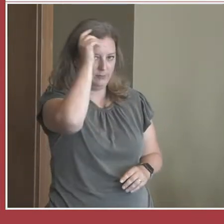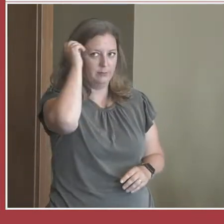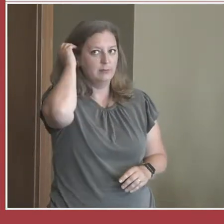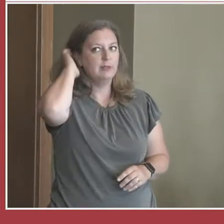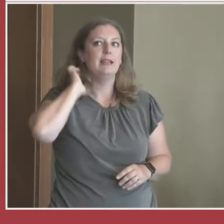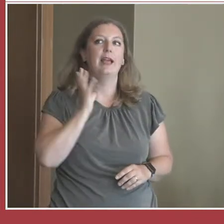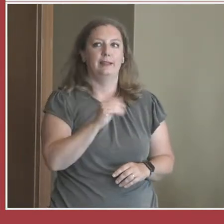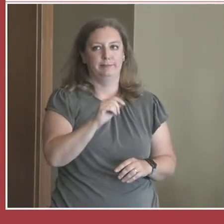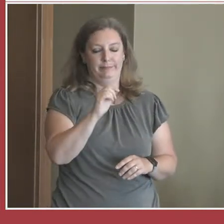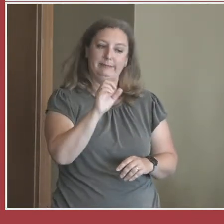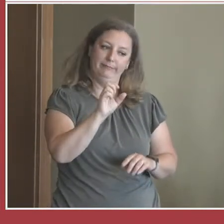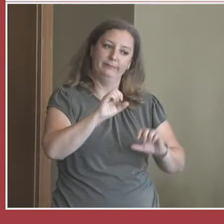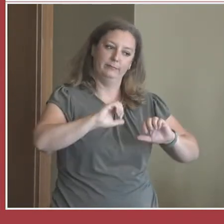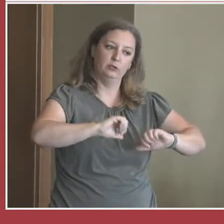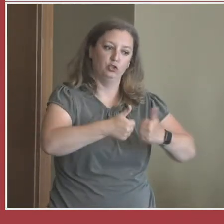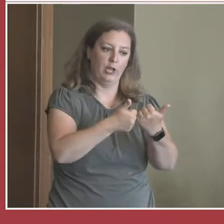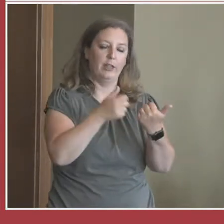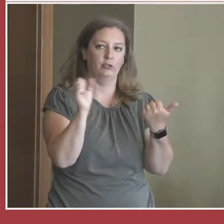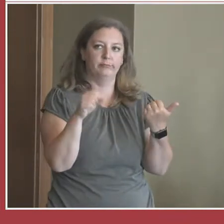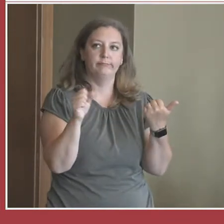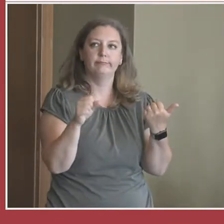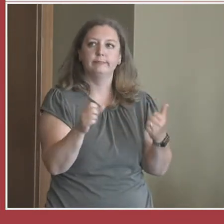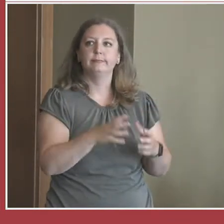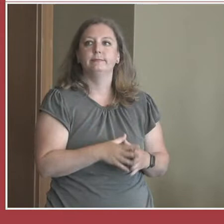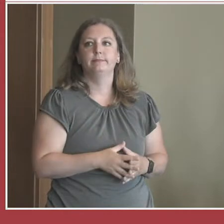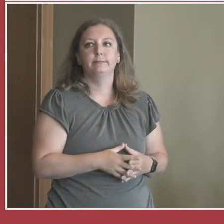a very challenging task for everybody on the team.